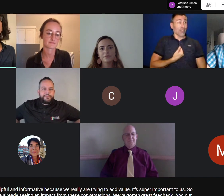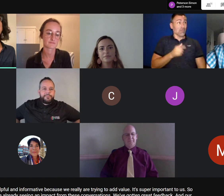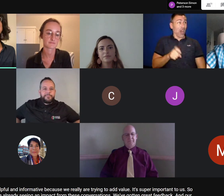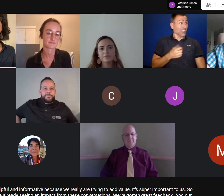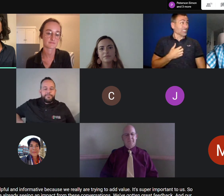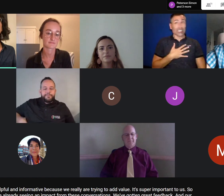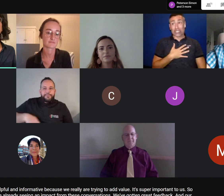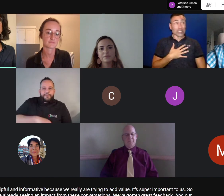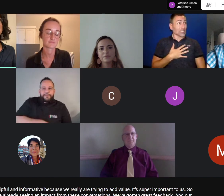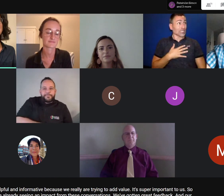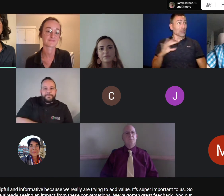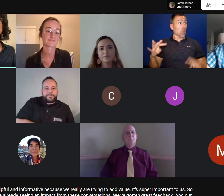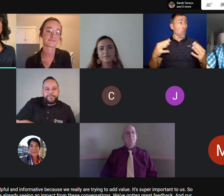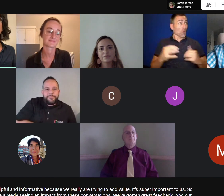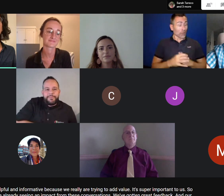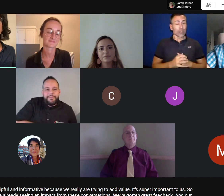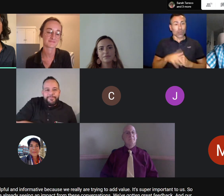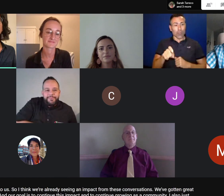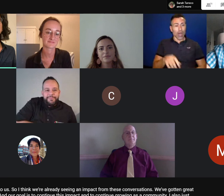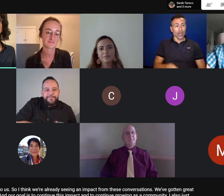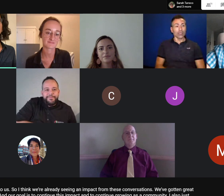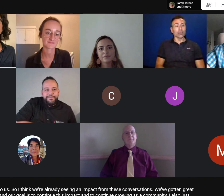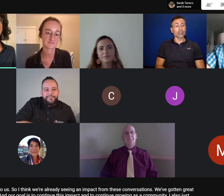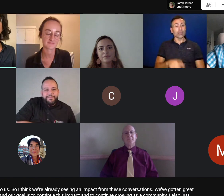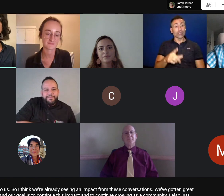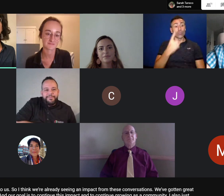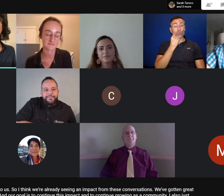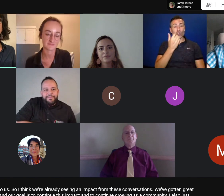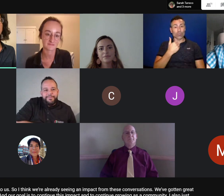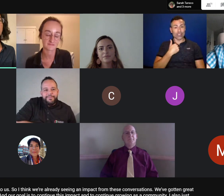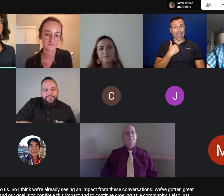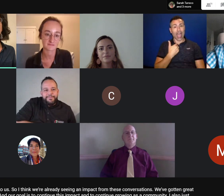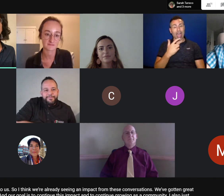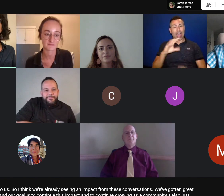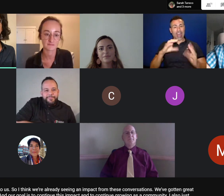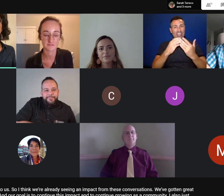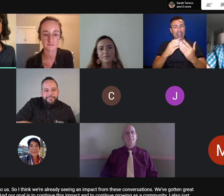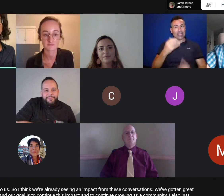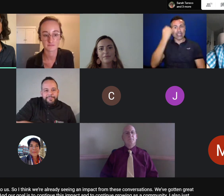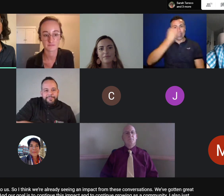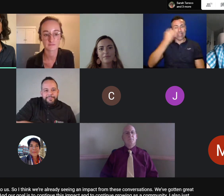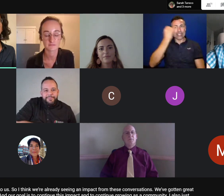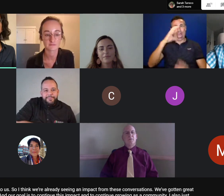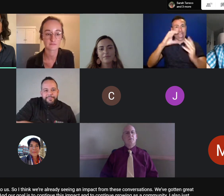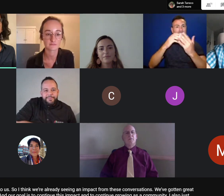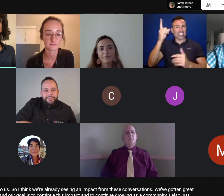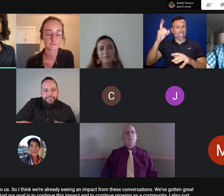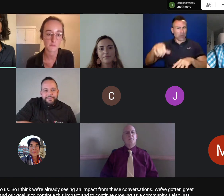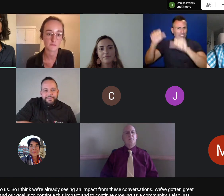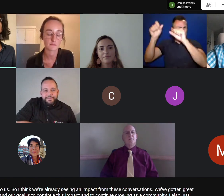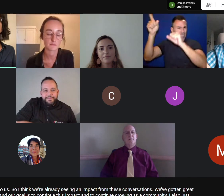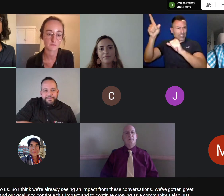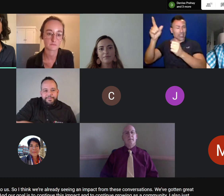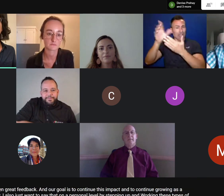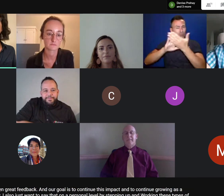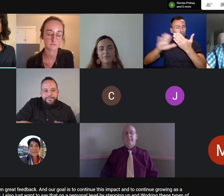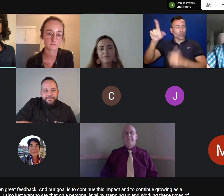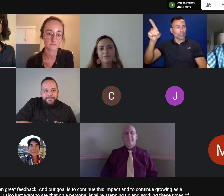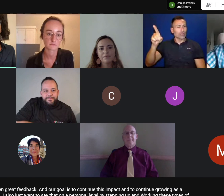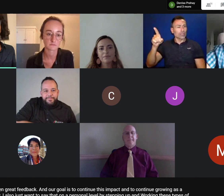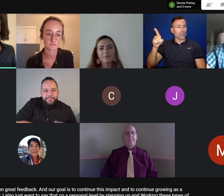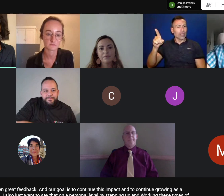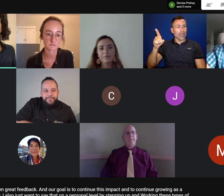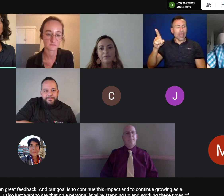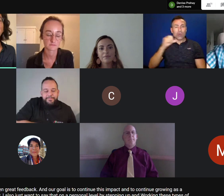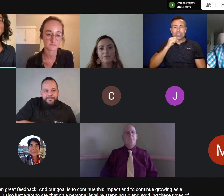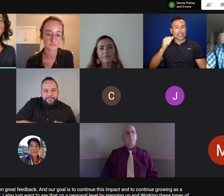had a situation recently where I was taking an Italian class that was not accessible. The instructor wasn't listening, and I had to